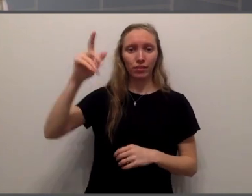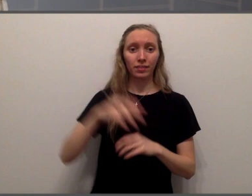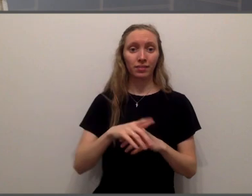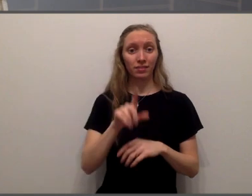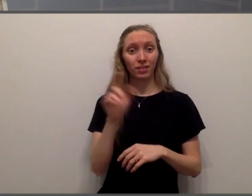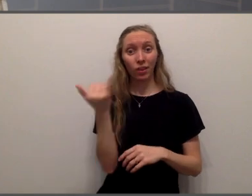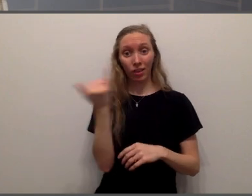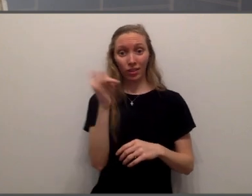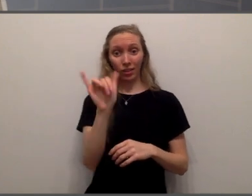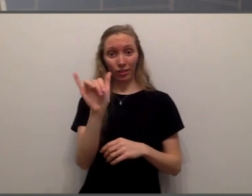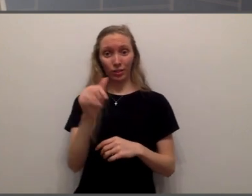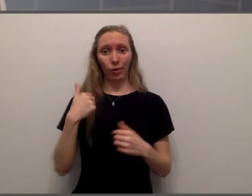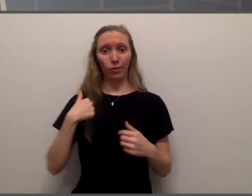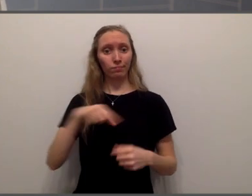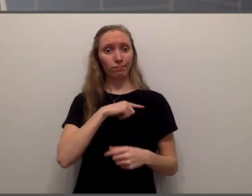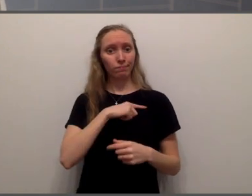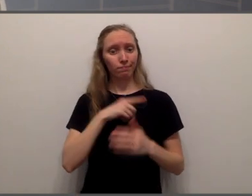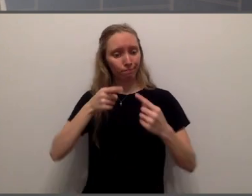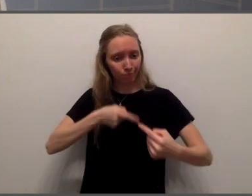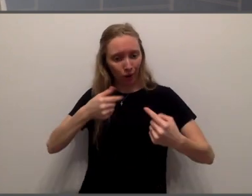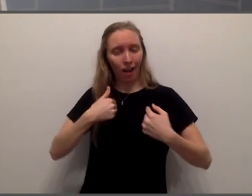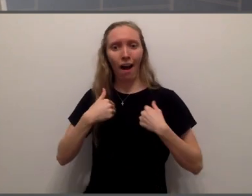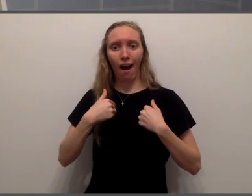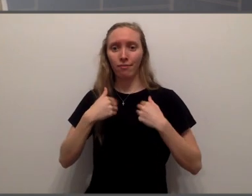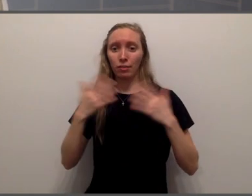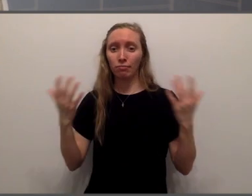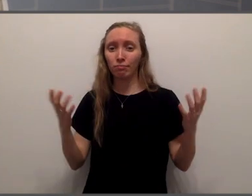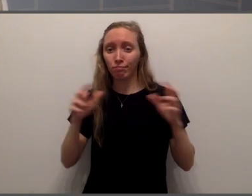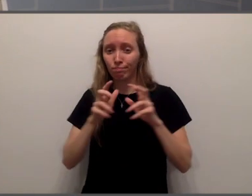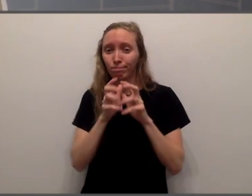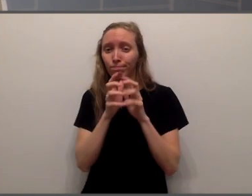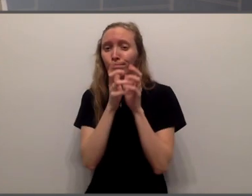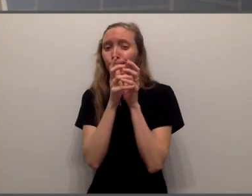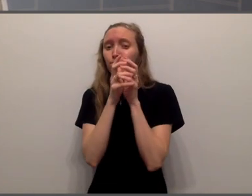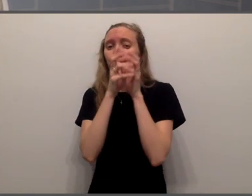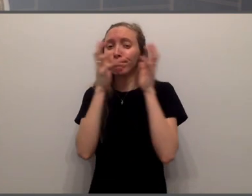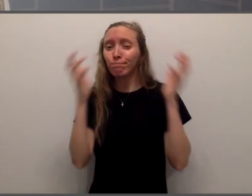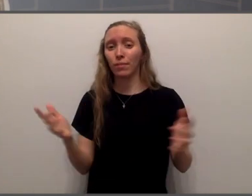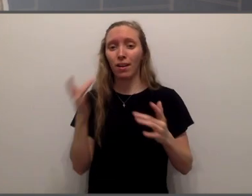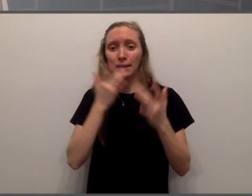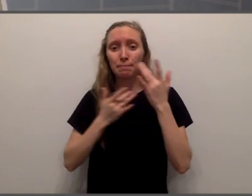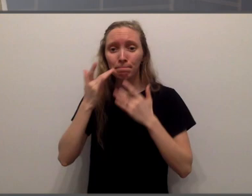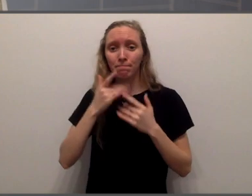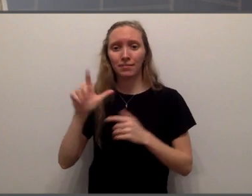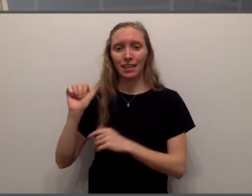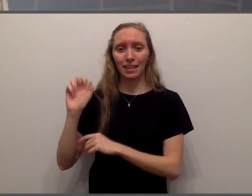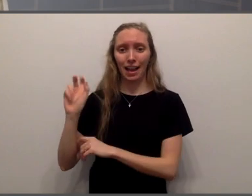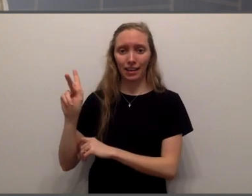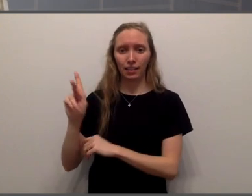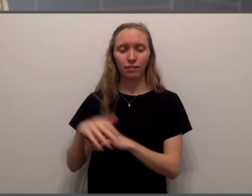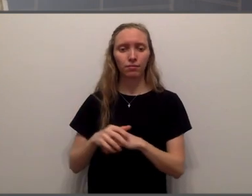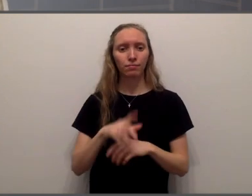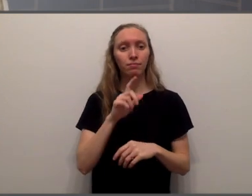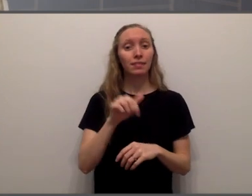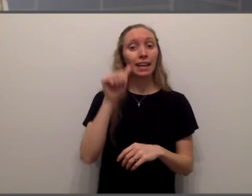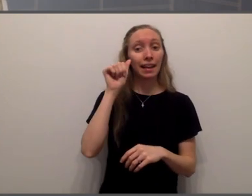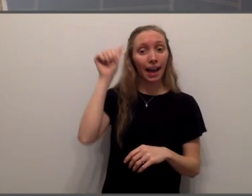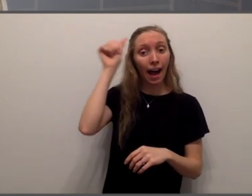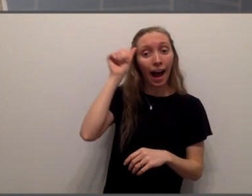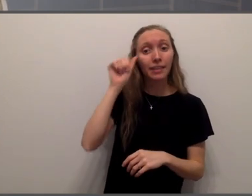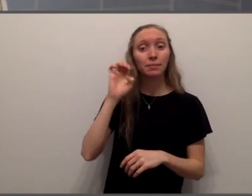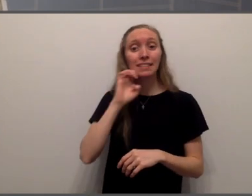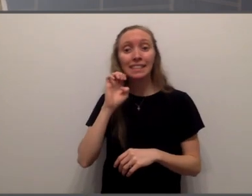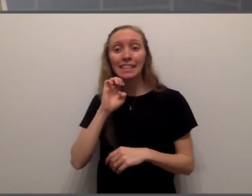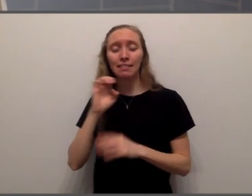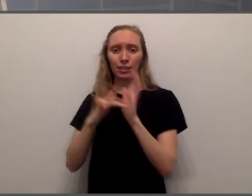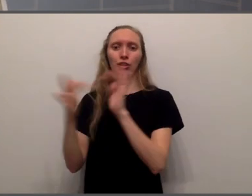Adam, Eve, and Jesus as far as perfectly functioning human beings on this planet. And even so, we're ultimately going to be